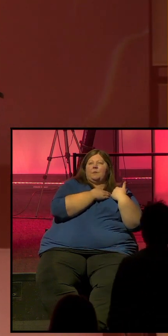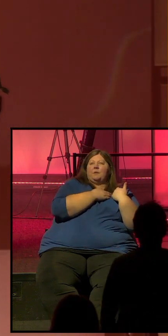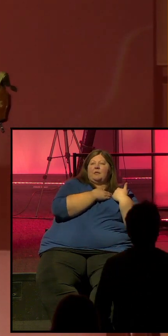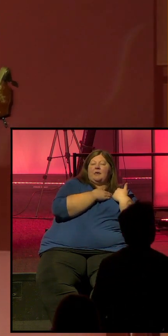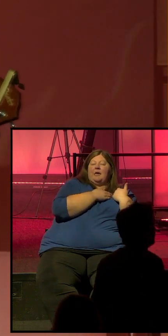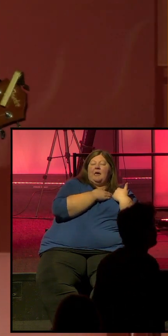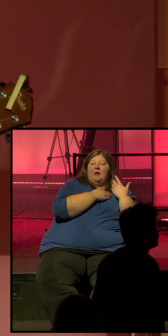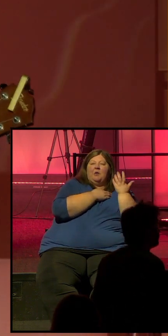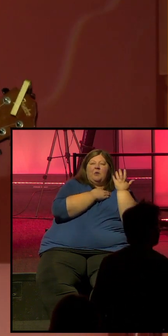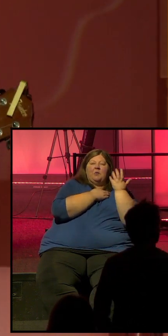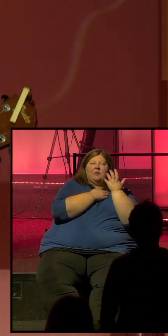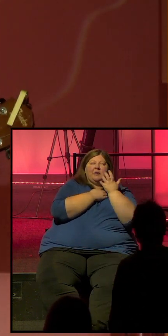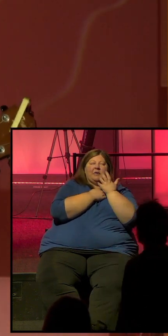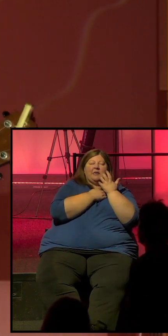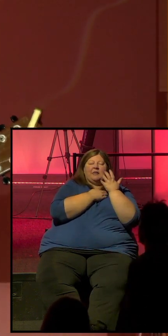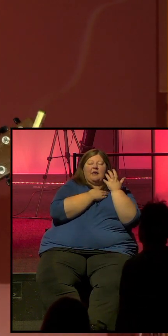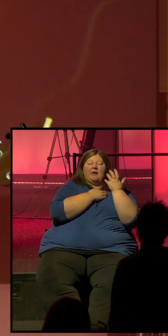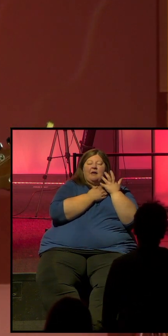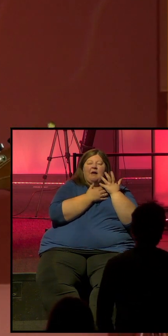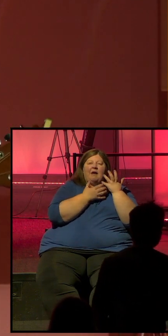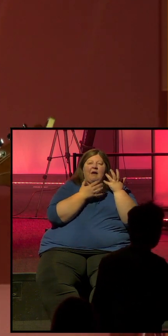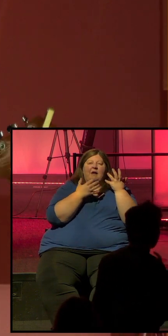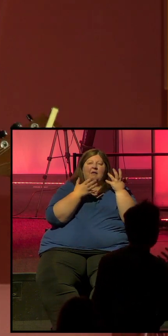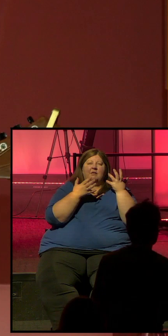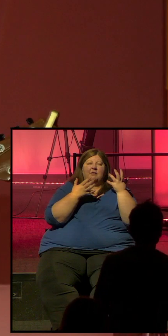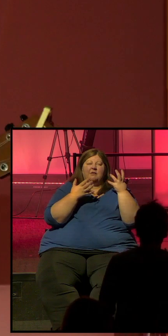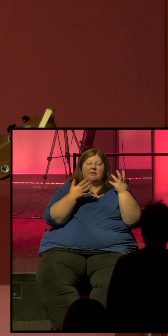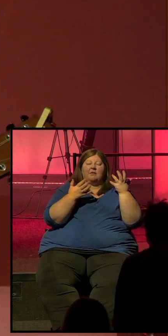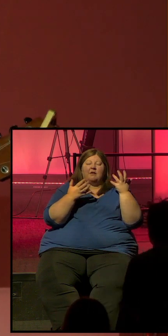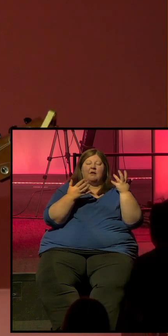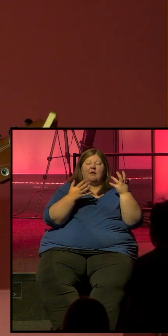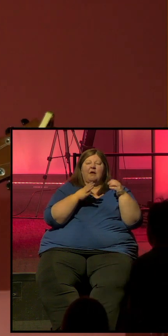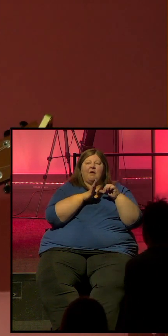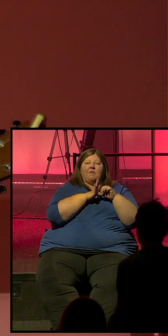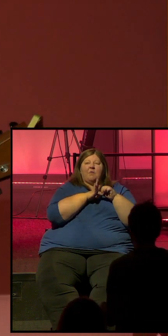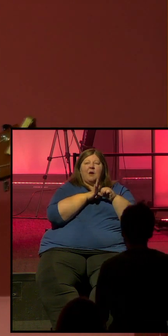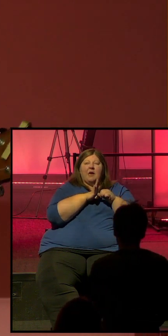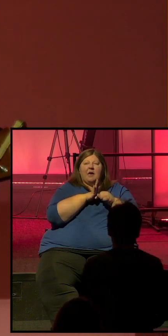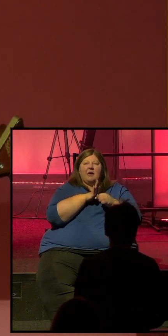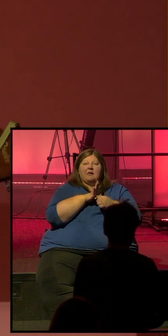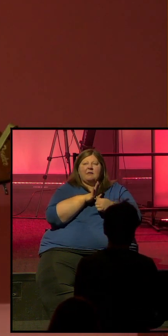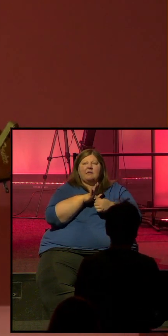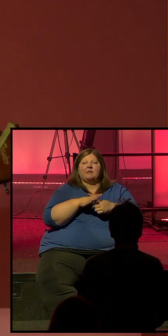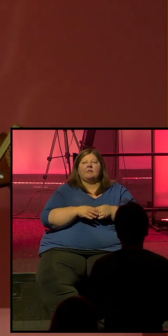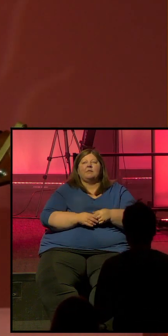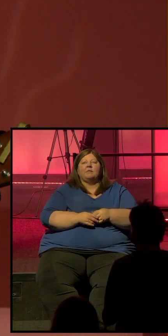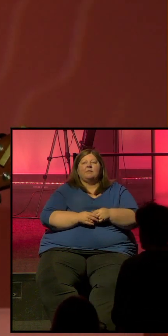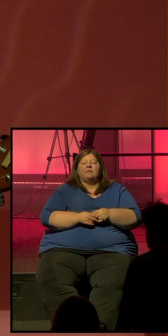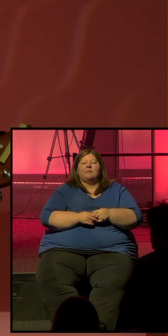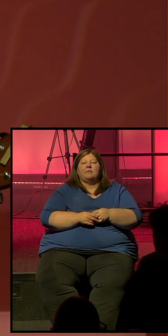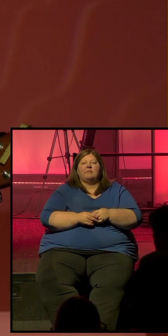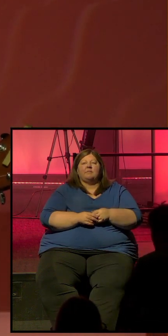shame. Who could carry that kind of